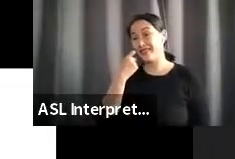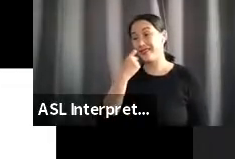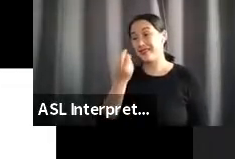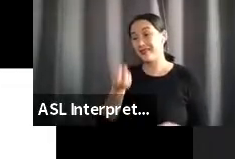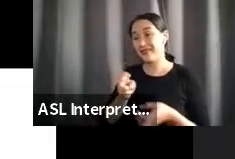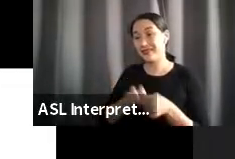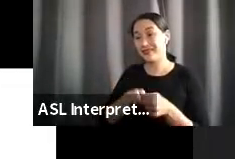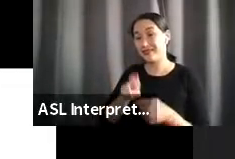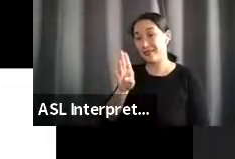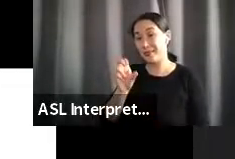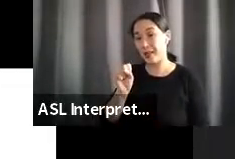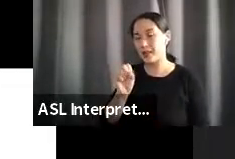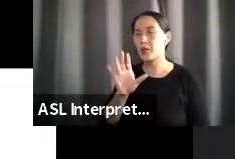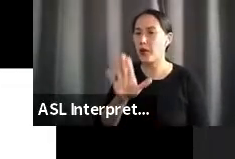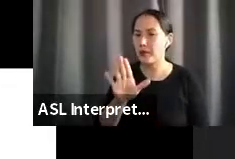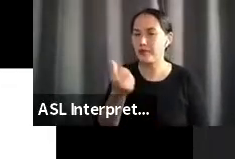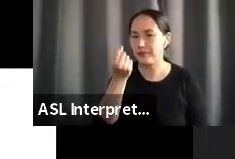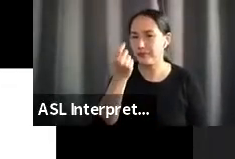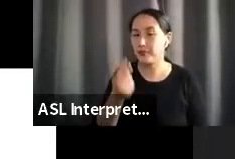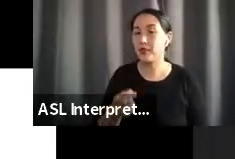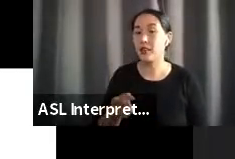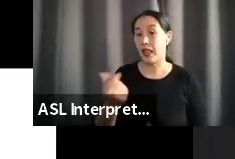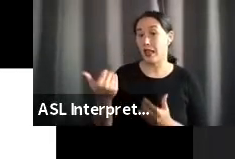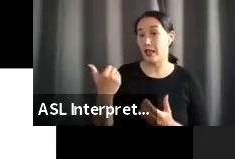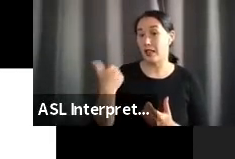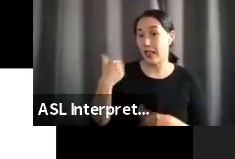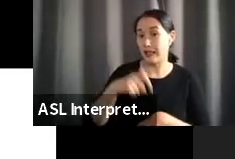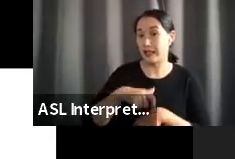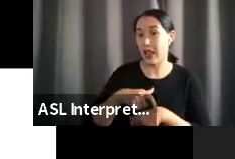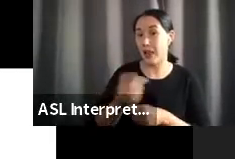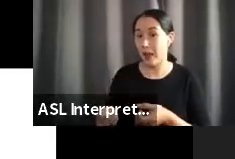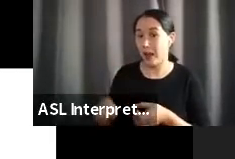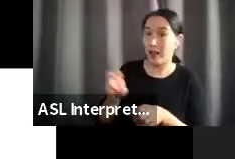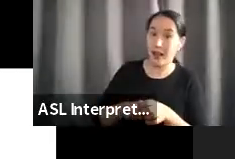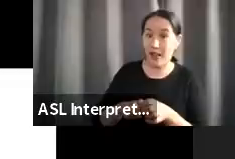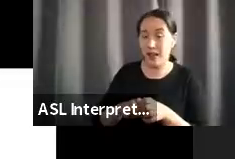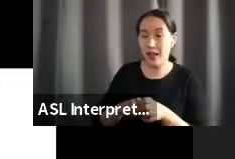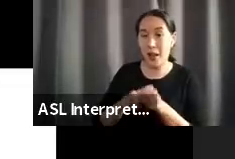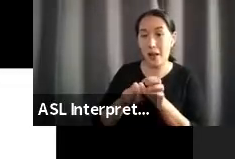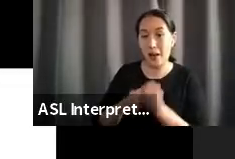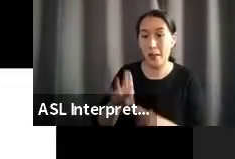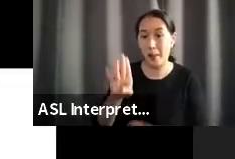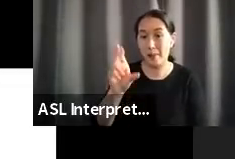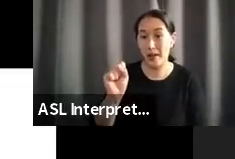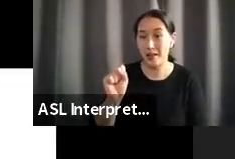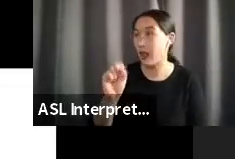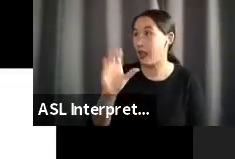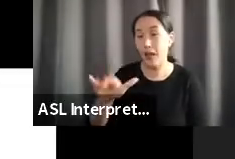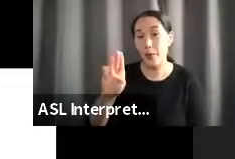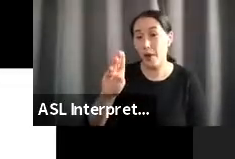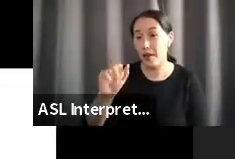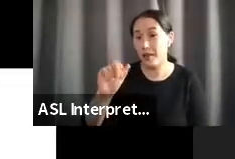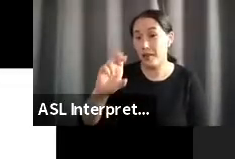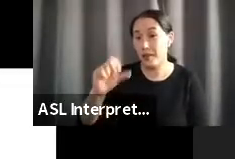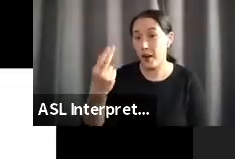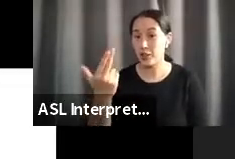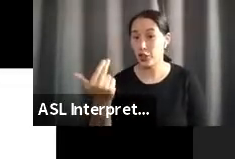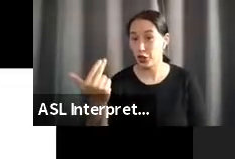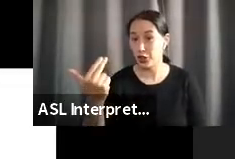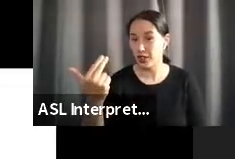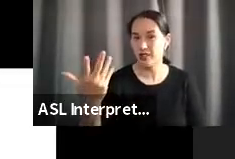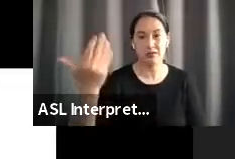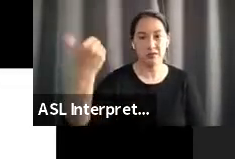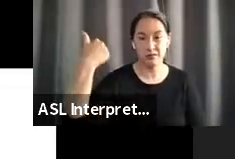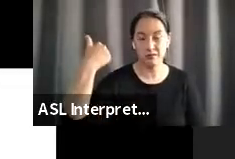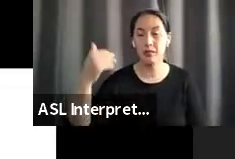last time I rode a bus was March 13th, right? I mean, I actually remembered the day, okay? And around that time I was riding the